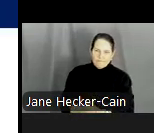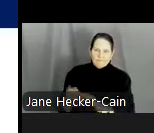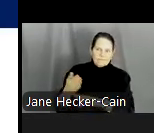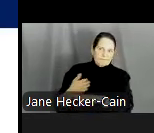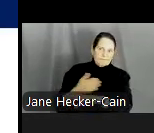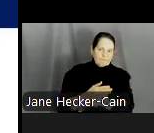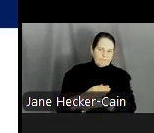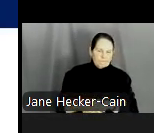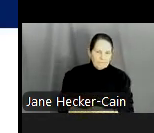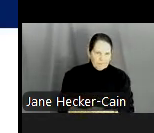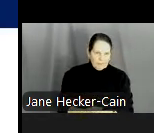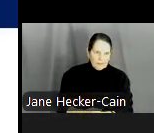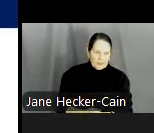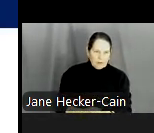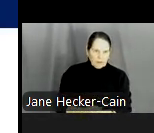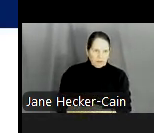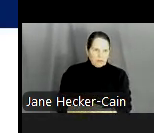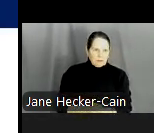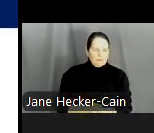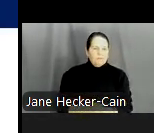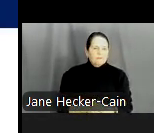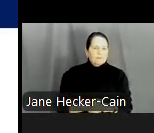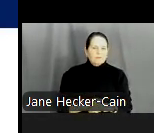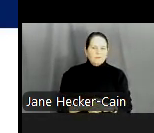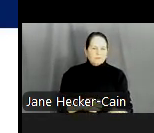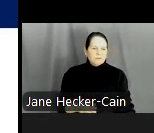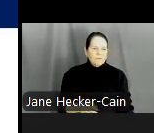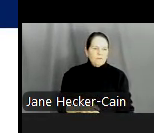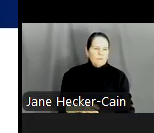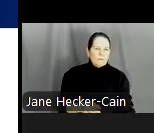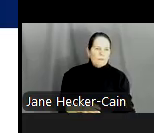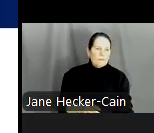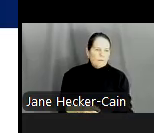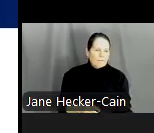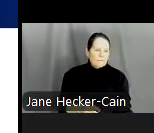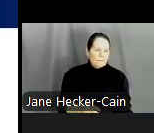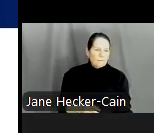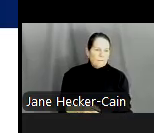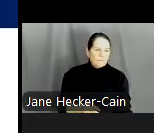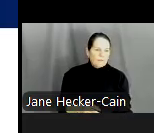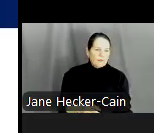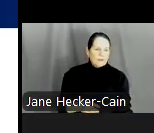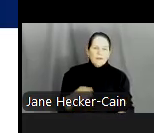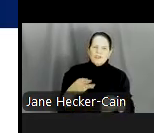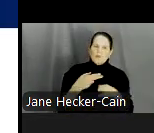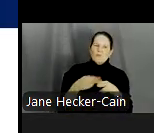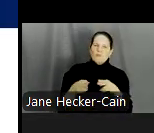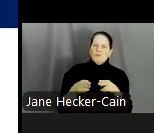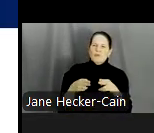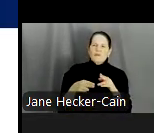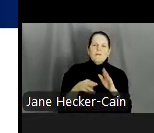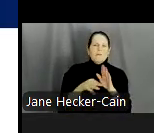Next slide. And then just a brief overview of the Community Health Equity